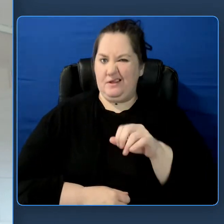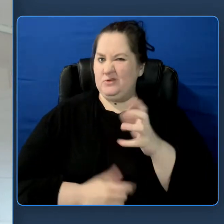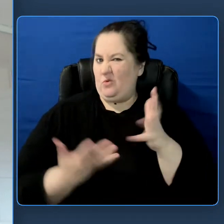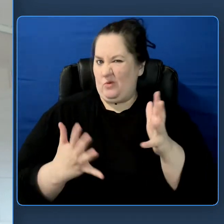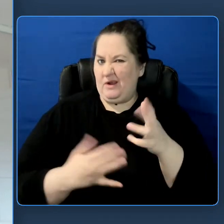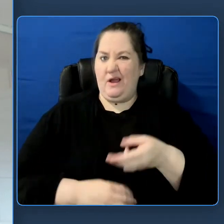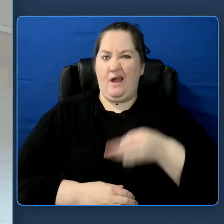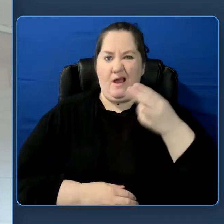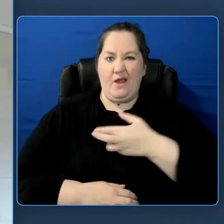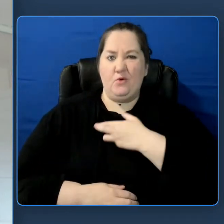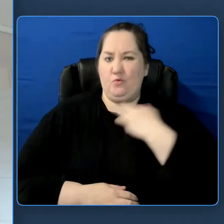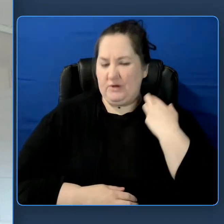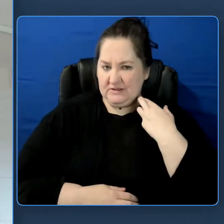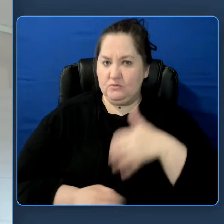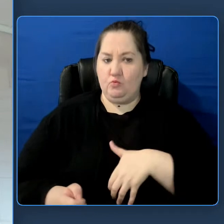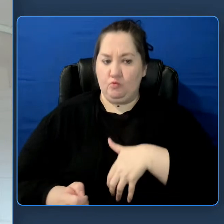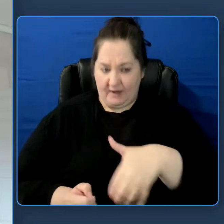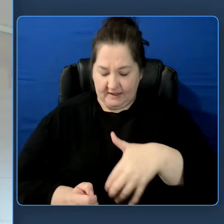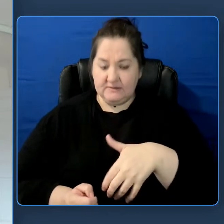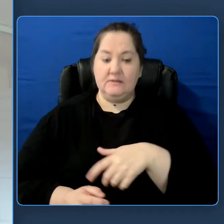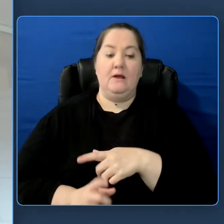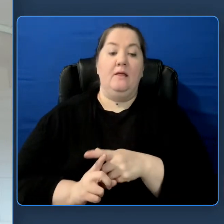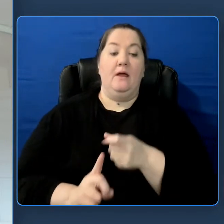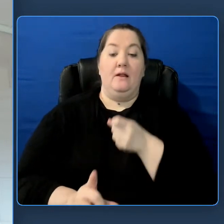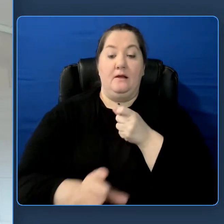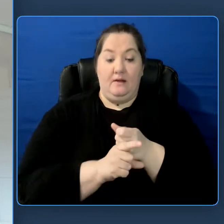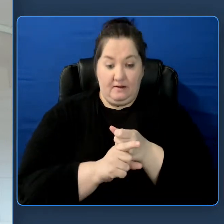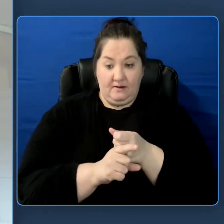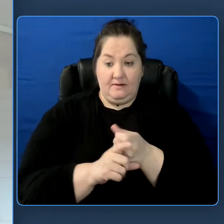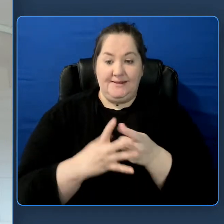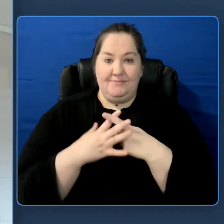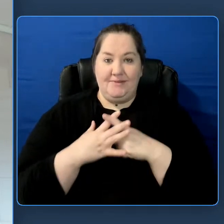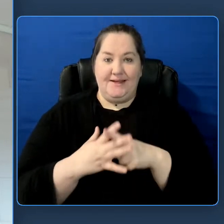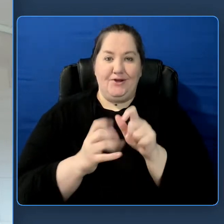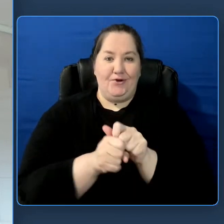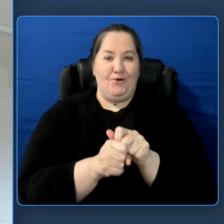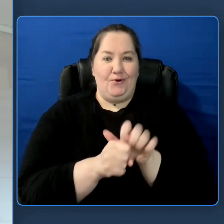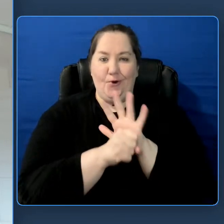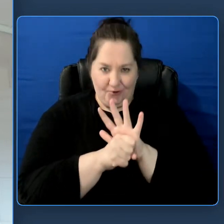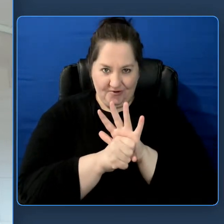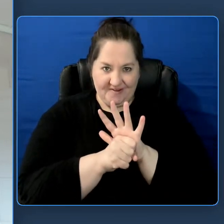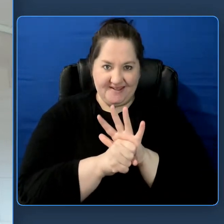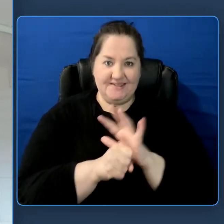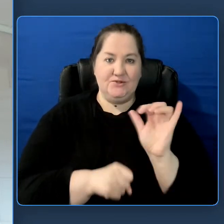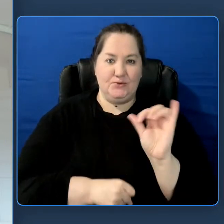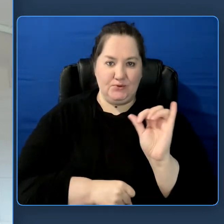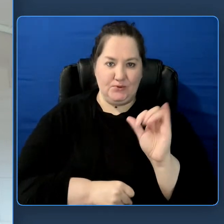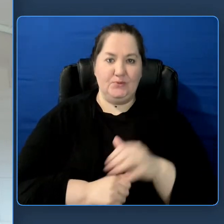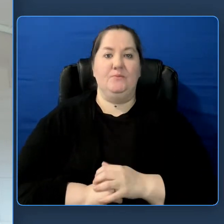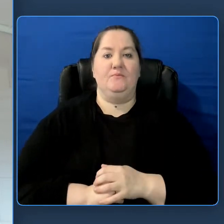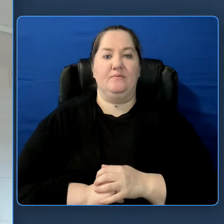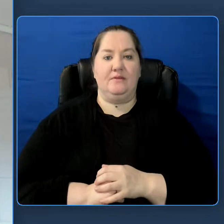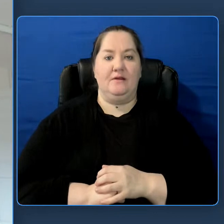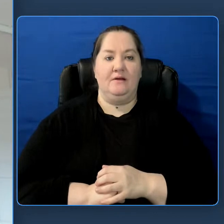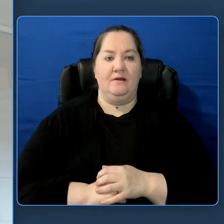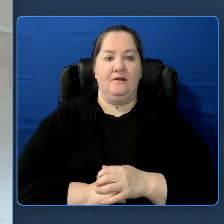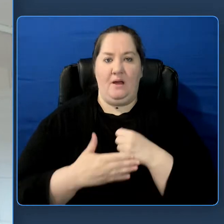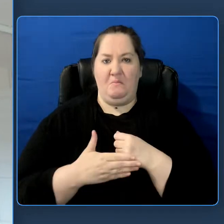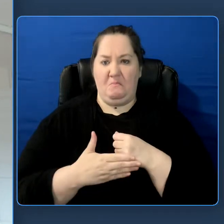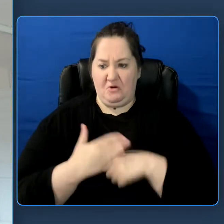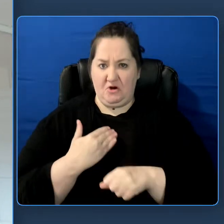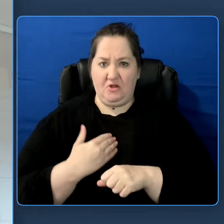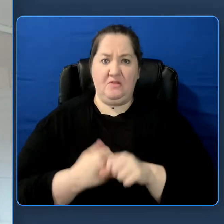pregnancy. Added to that, it happened smack at the beginning of COVID. I gave birth in